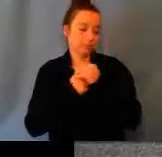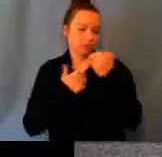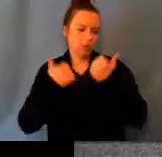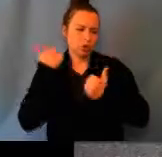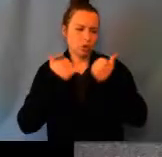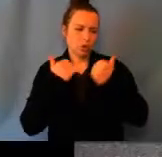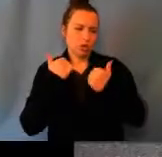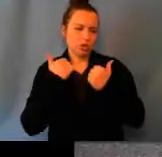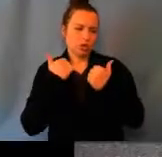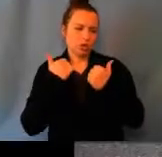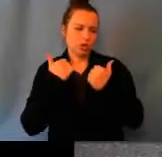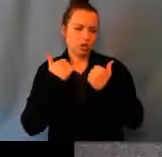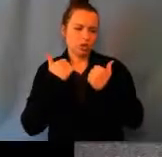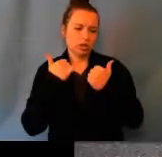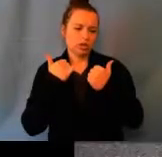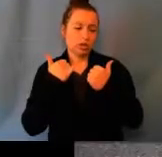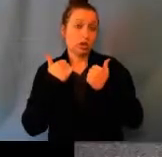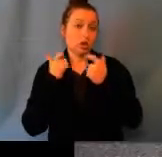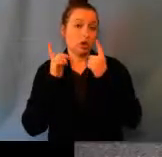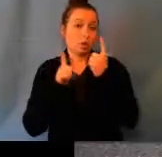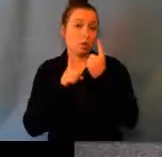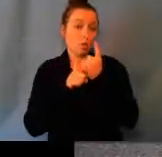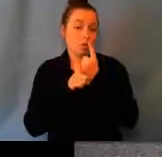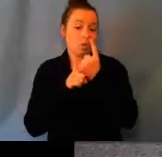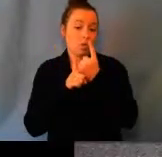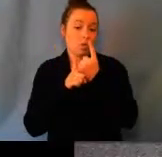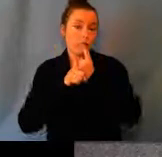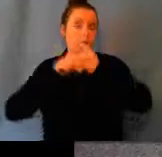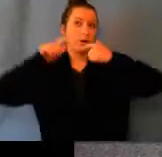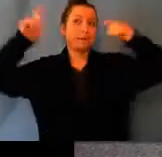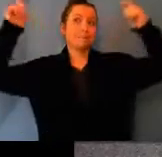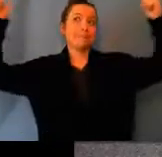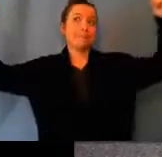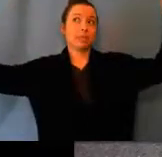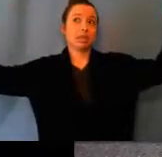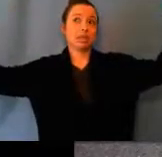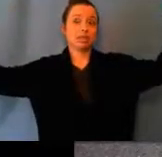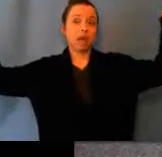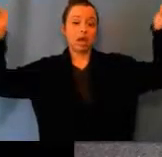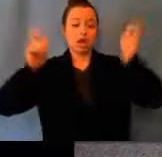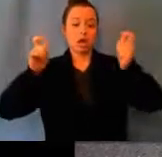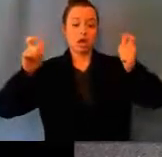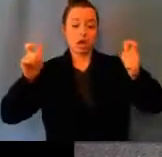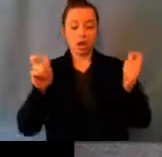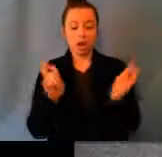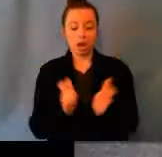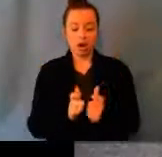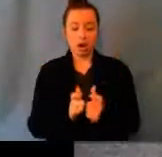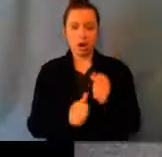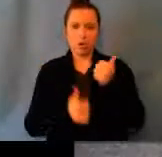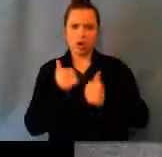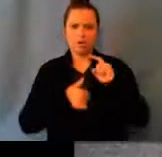Which one shows items in order from longest to shortest? So which one should